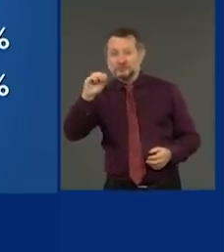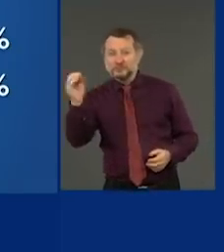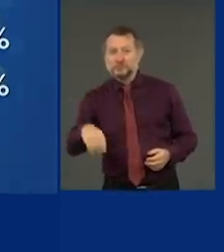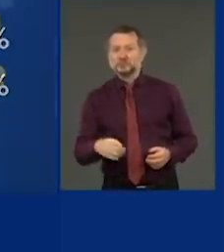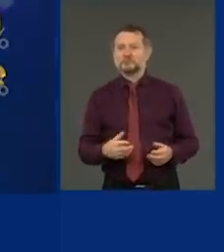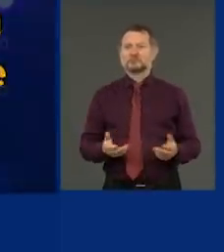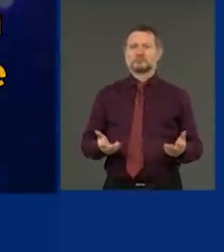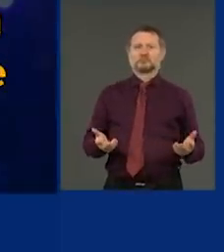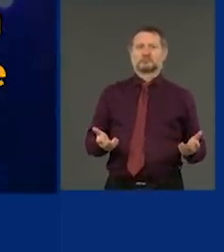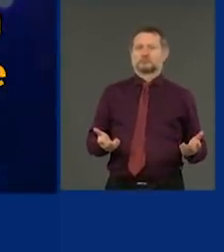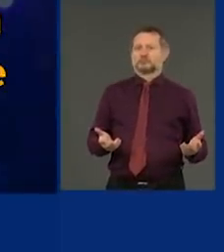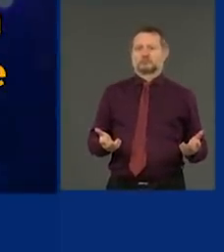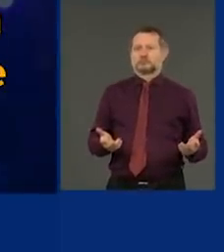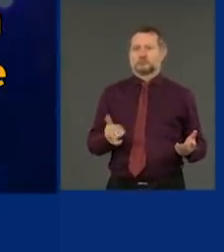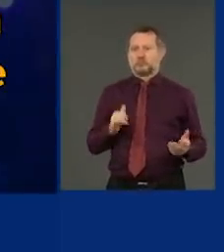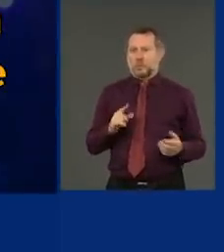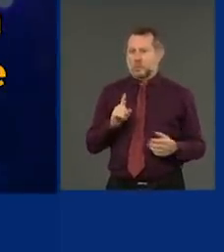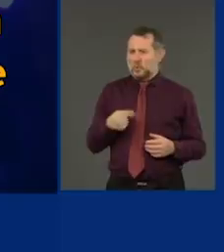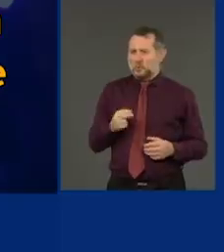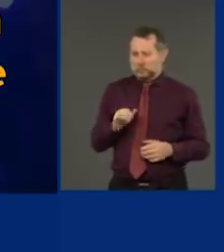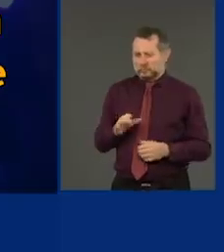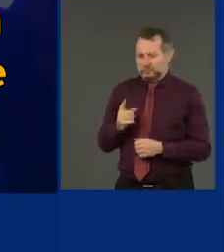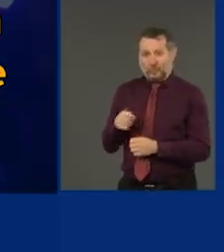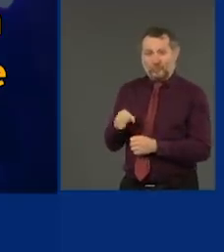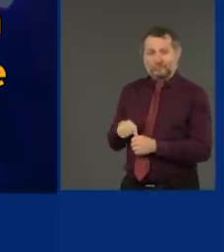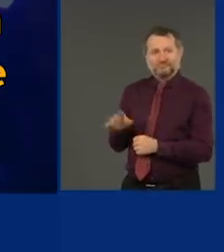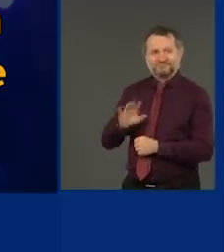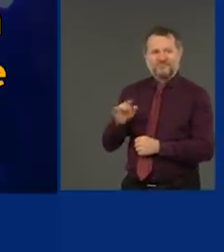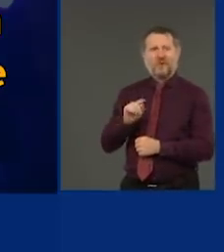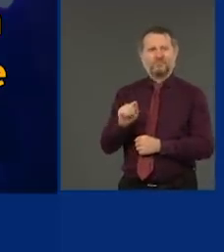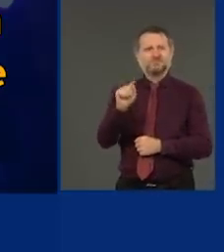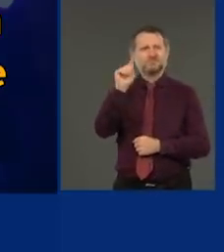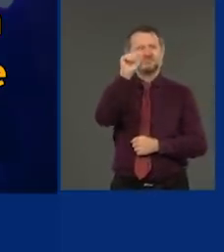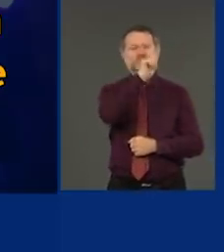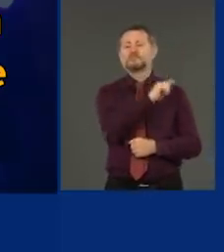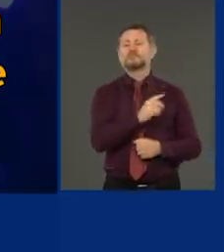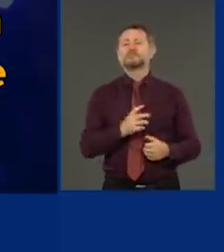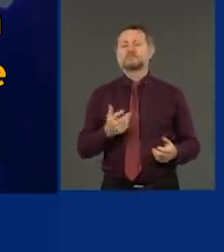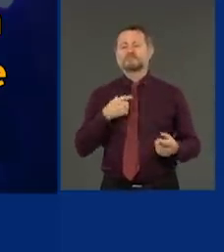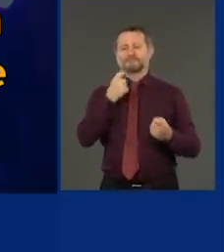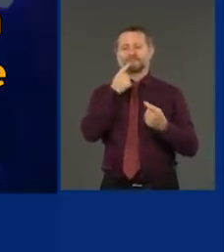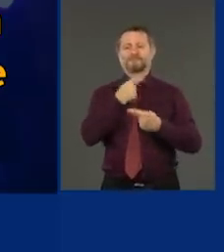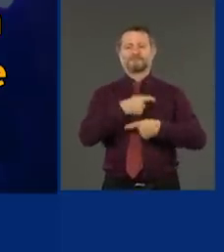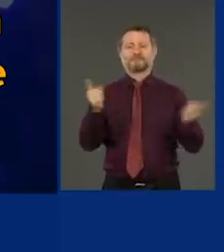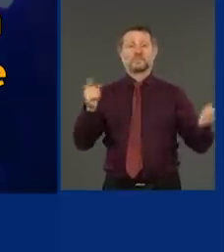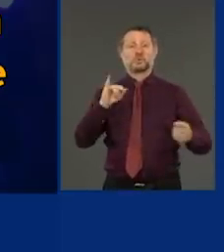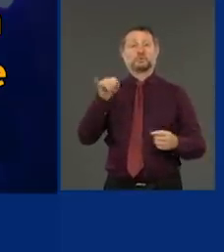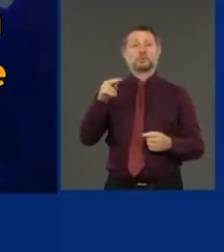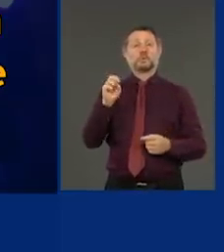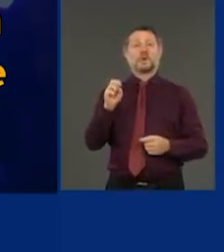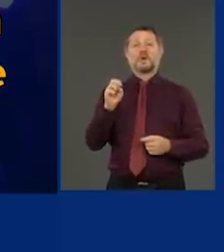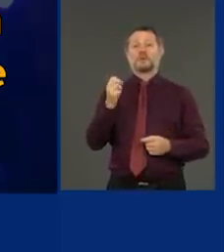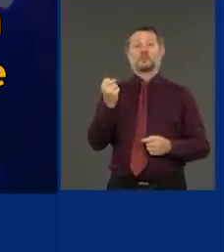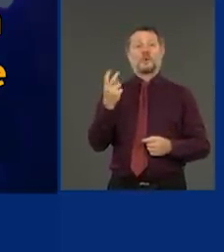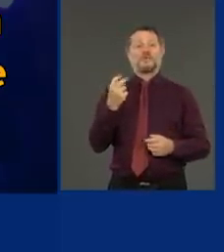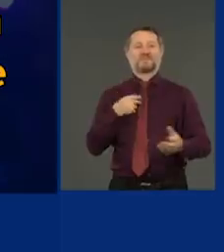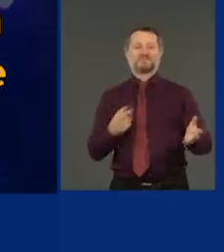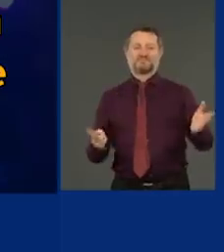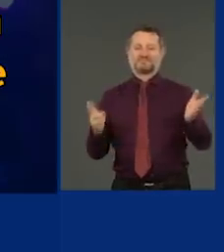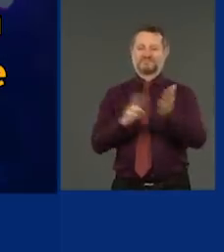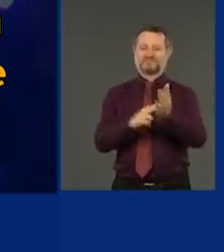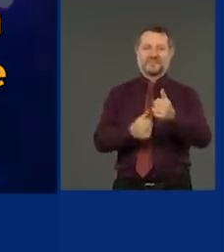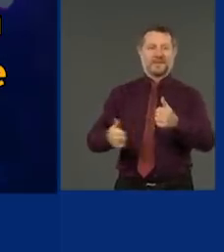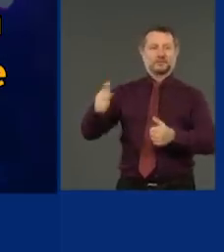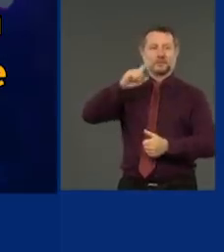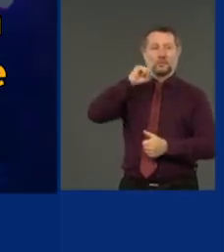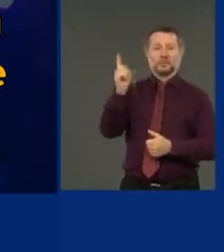it's not just New York City. I announced an executive order on June 12th, which was